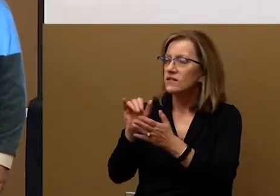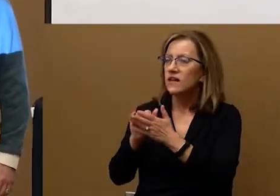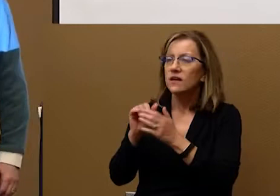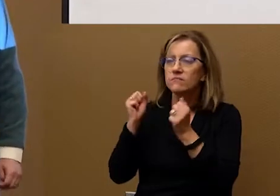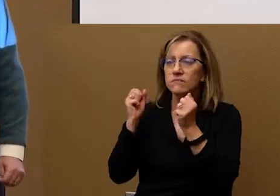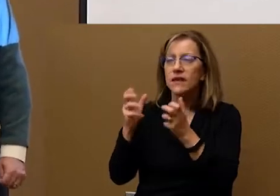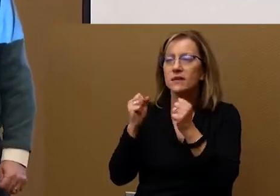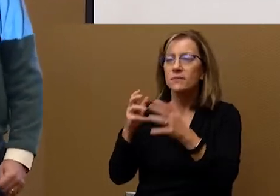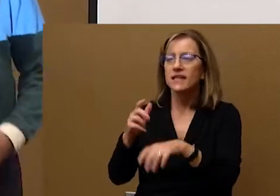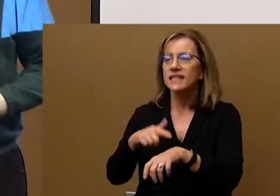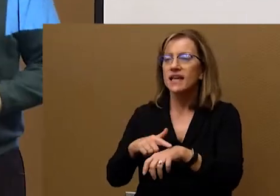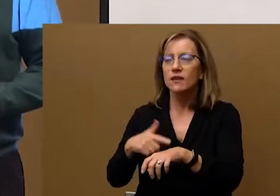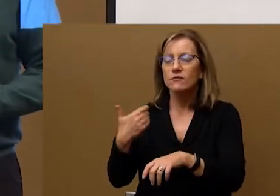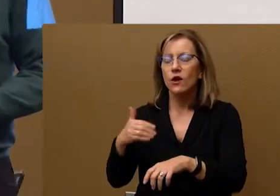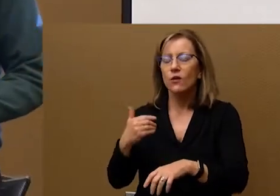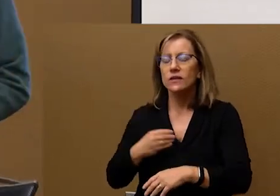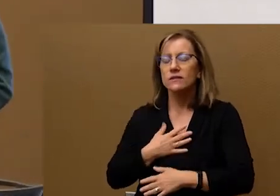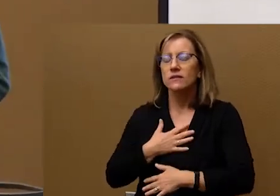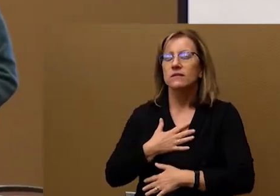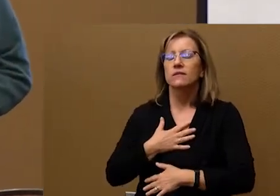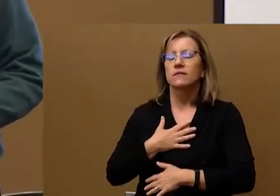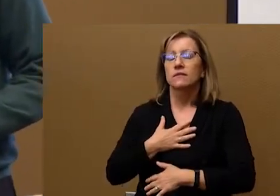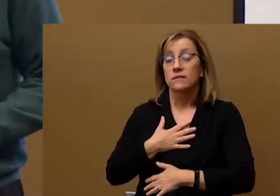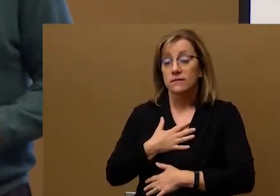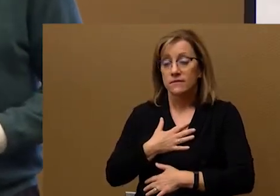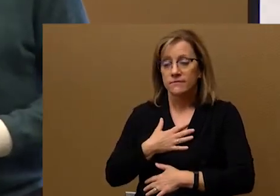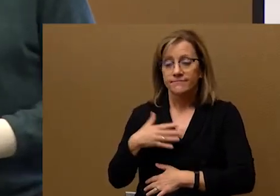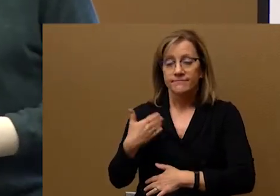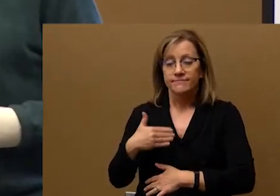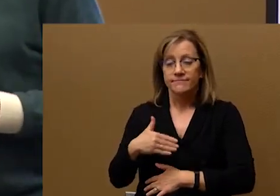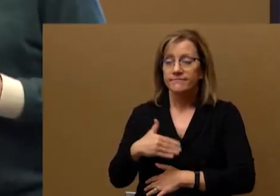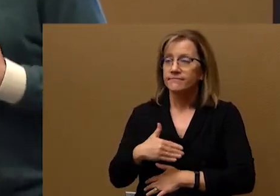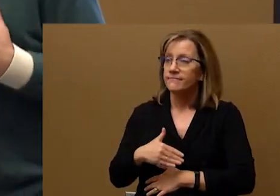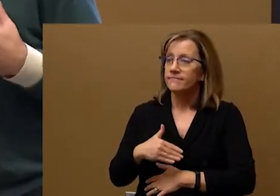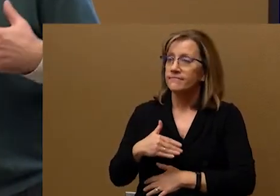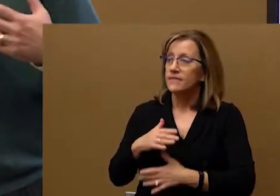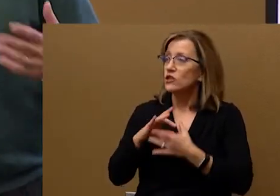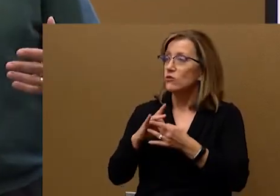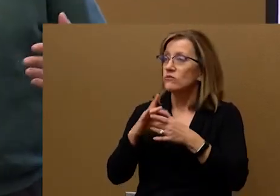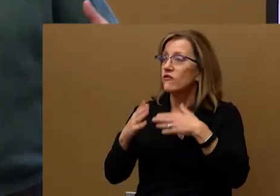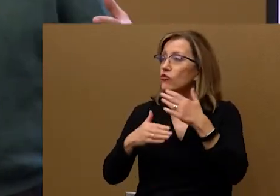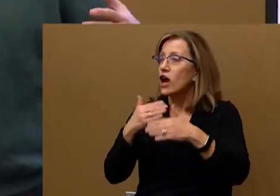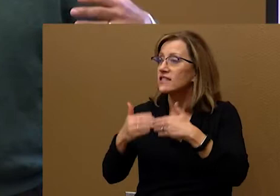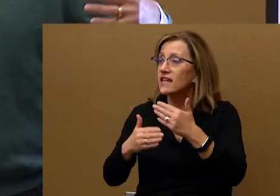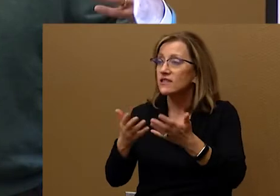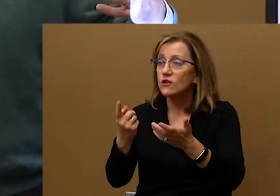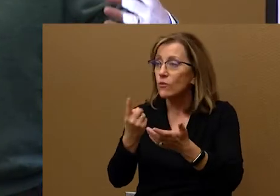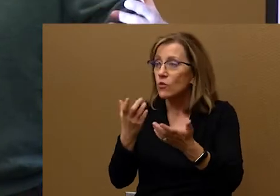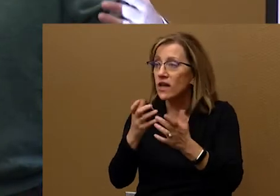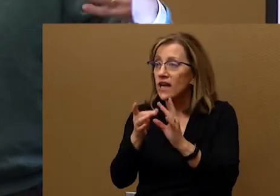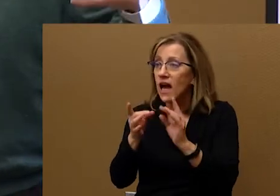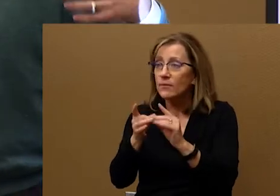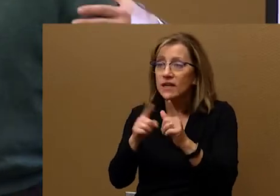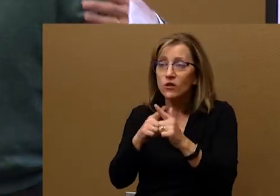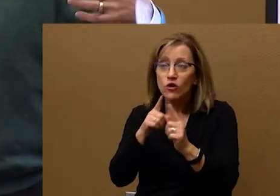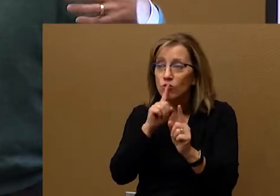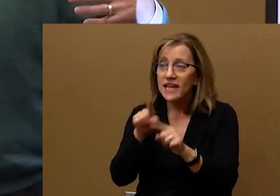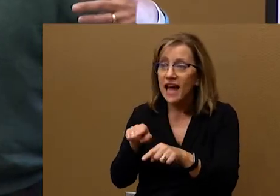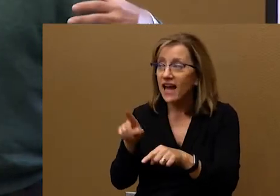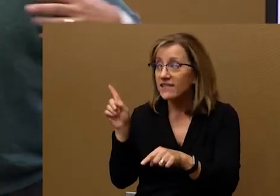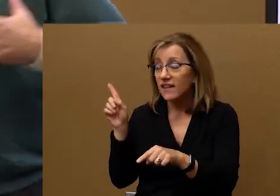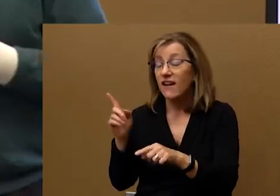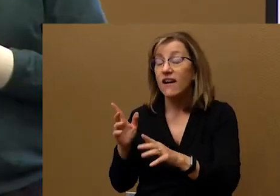I've watched that dozens of times, and it always moves me. Let me, just in terms of process, if anybody wants to comment or